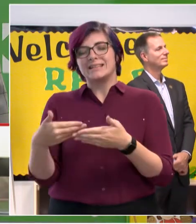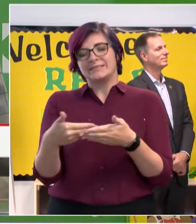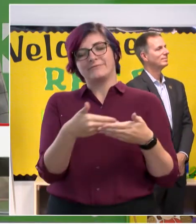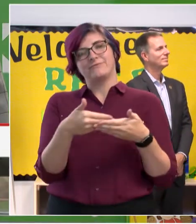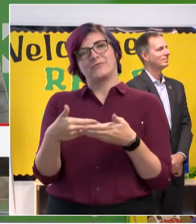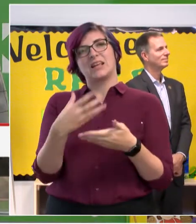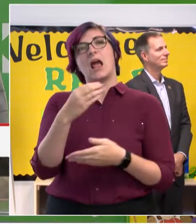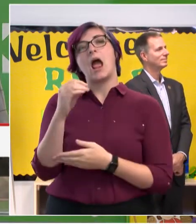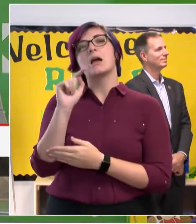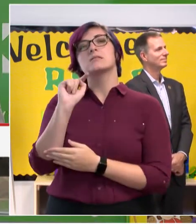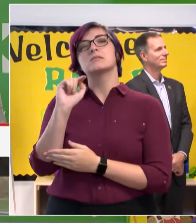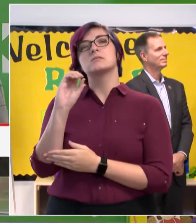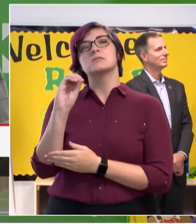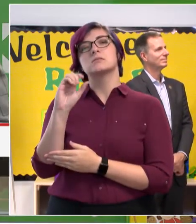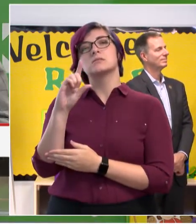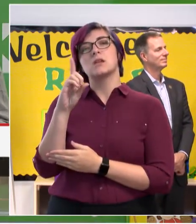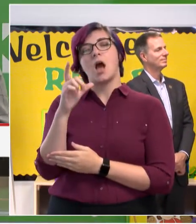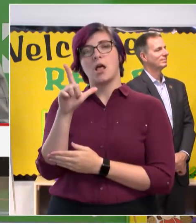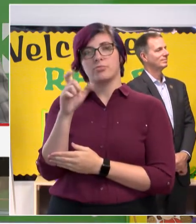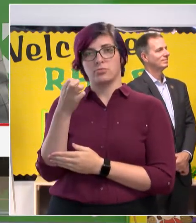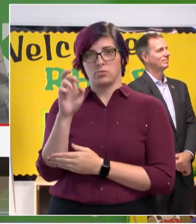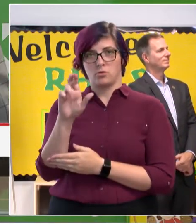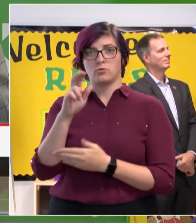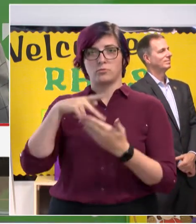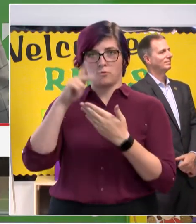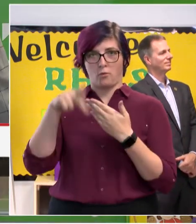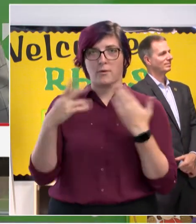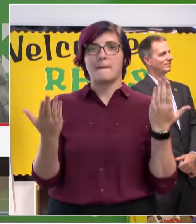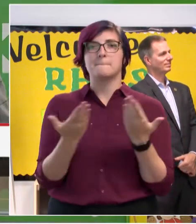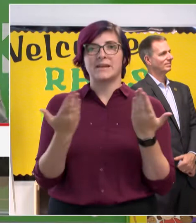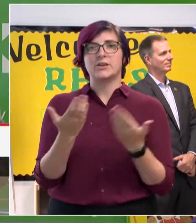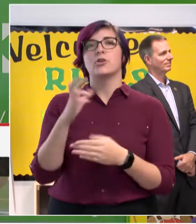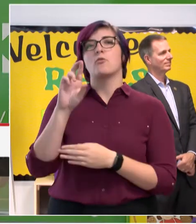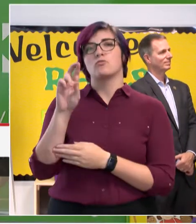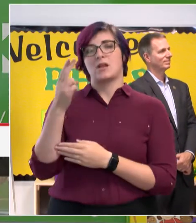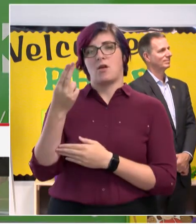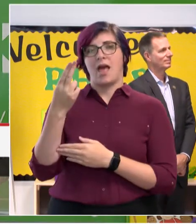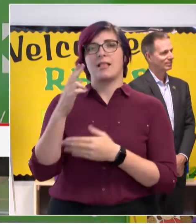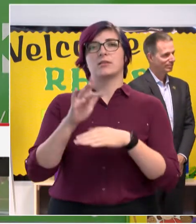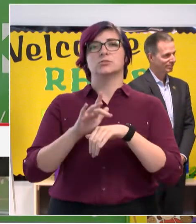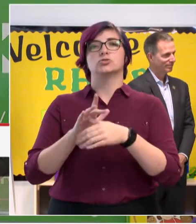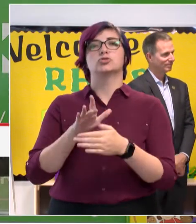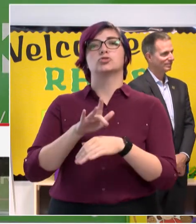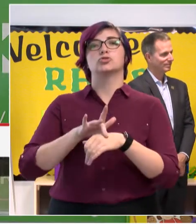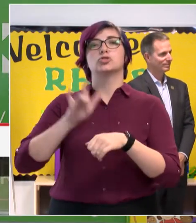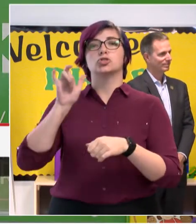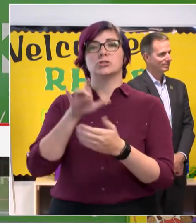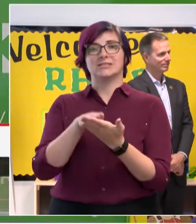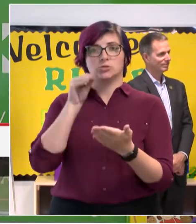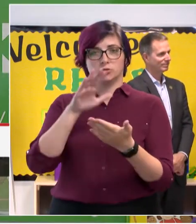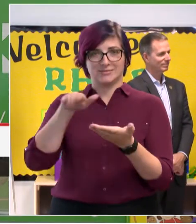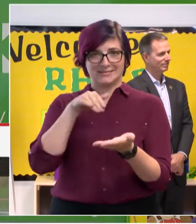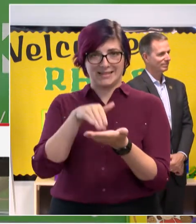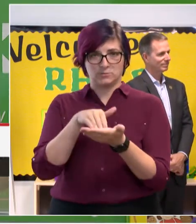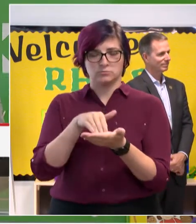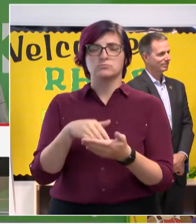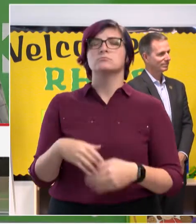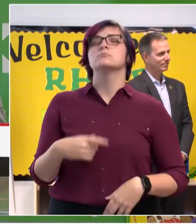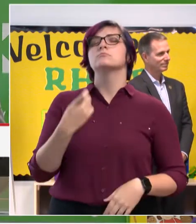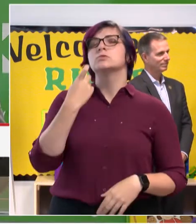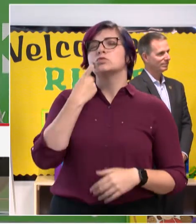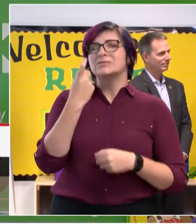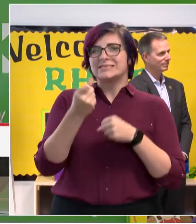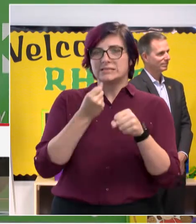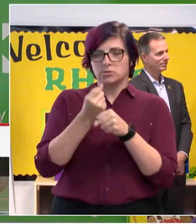toddler program here at Randle Highlands Early Learning Center. In recent years, we have invested